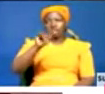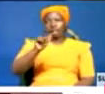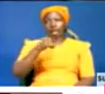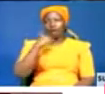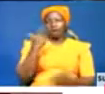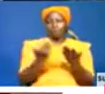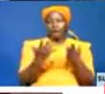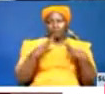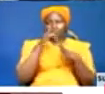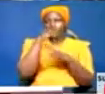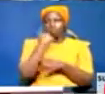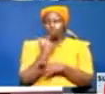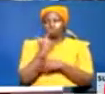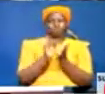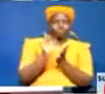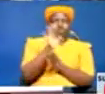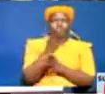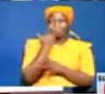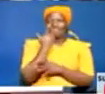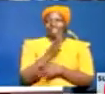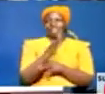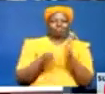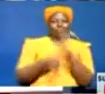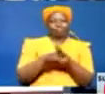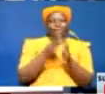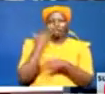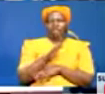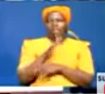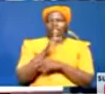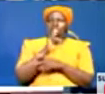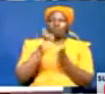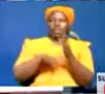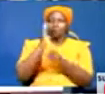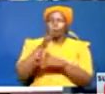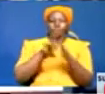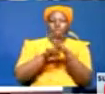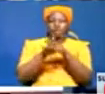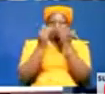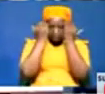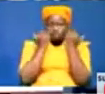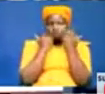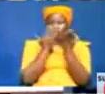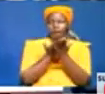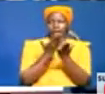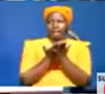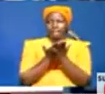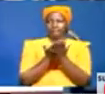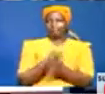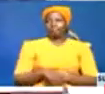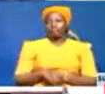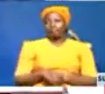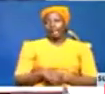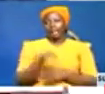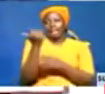katika mahakama ya rufani. The forest, the fence be completed and any encroachment should be